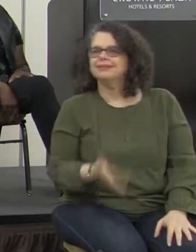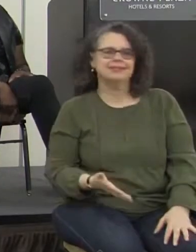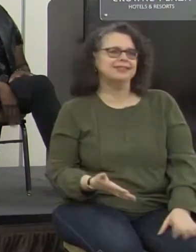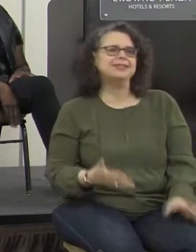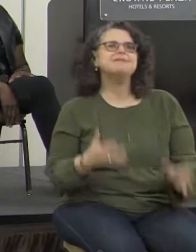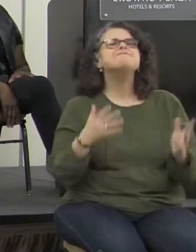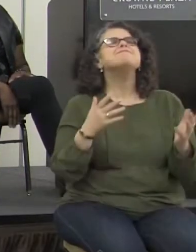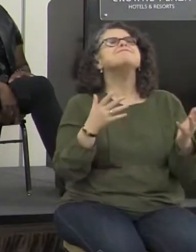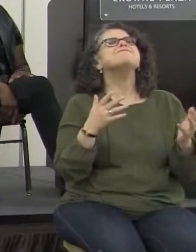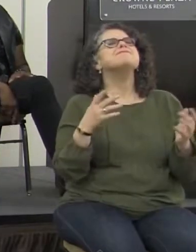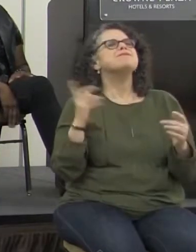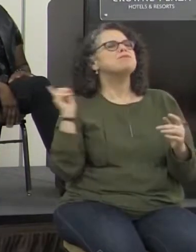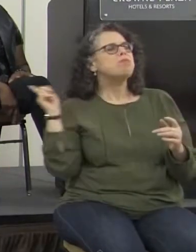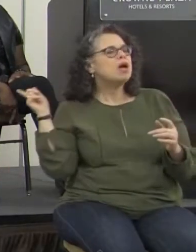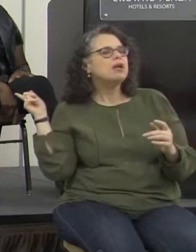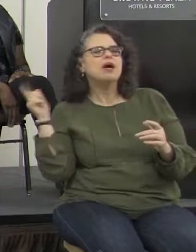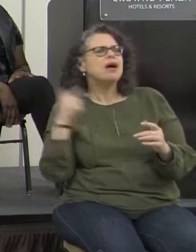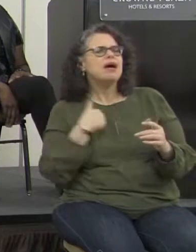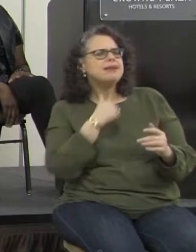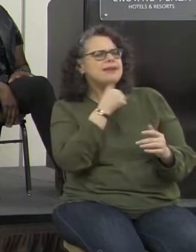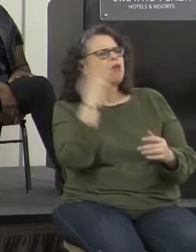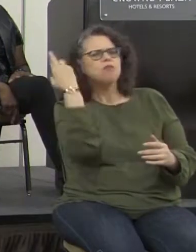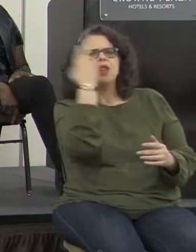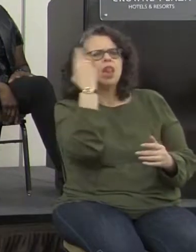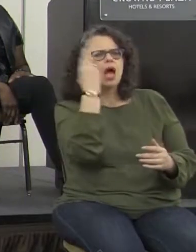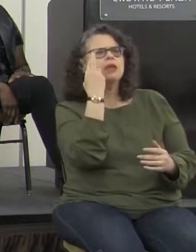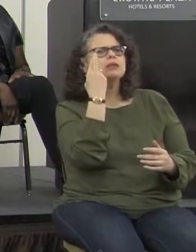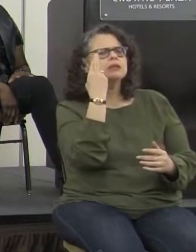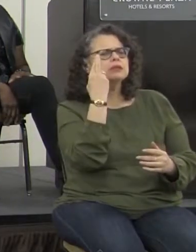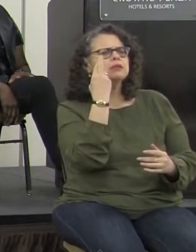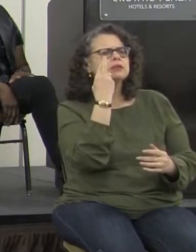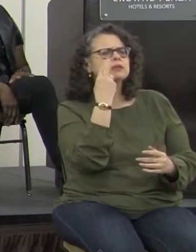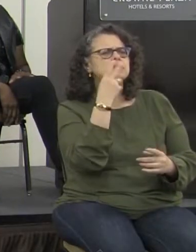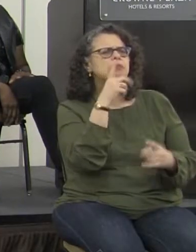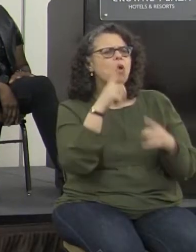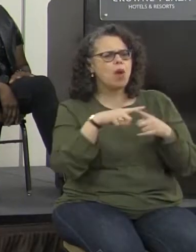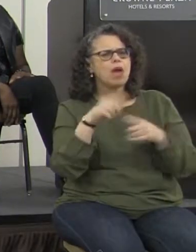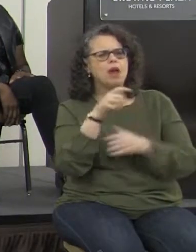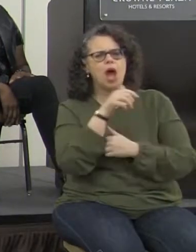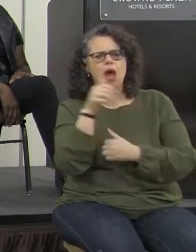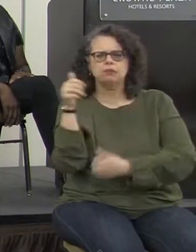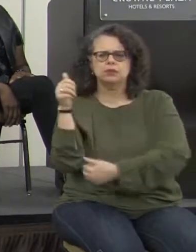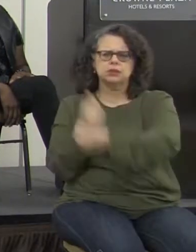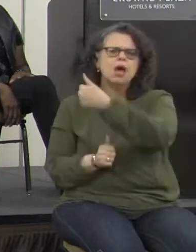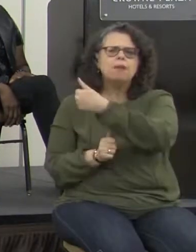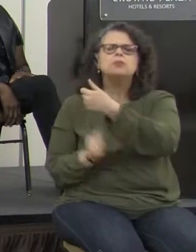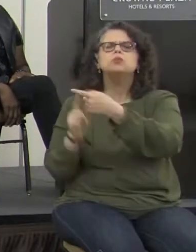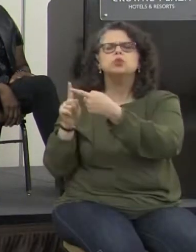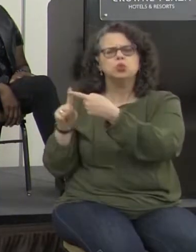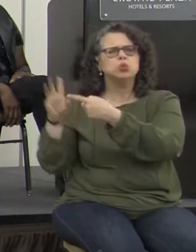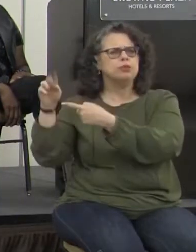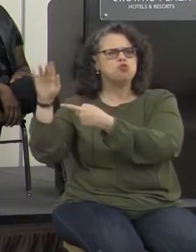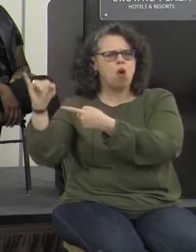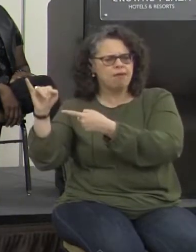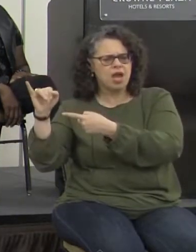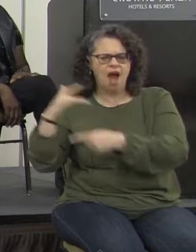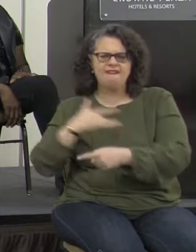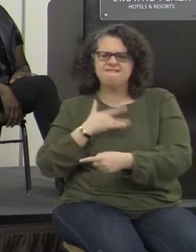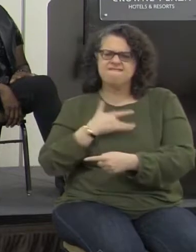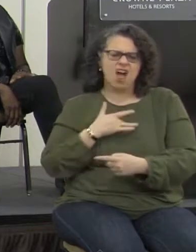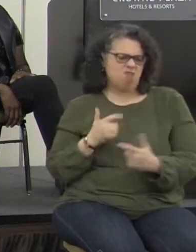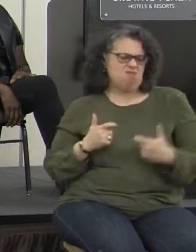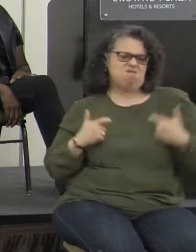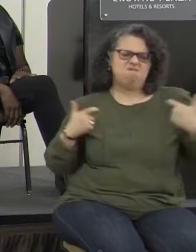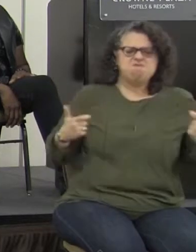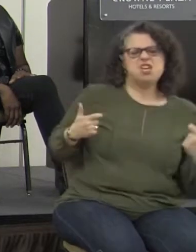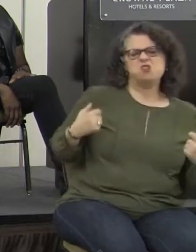And I hadn't even realized it, but when I subbed, I felt like the